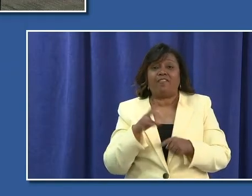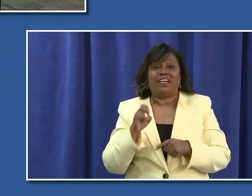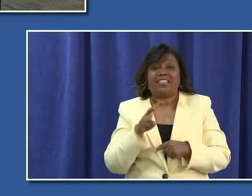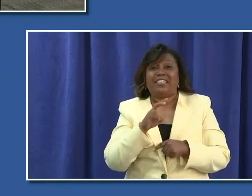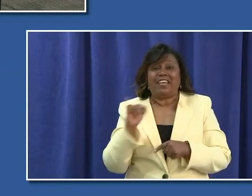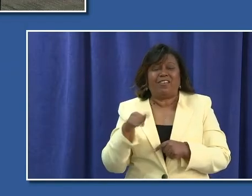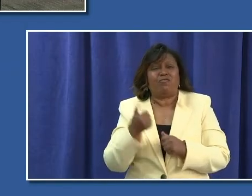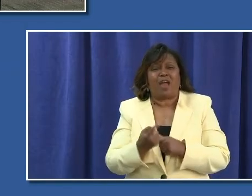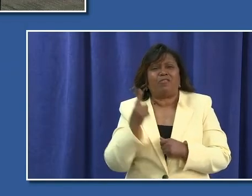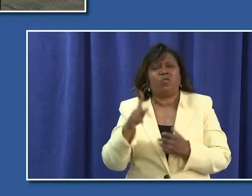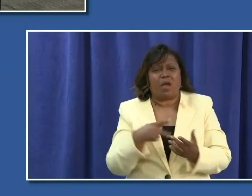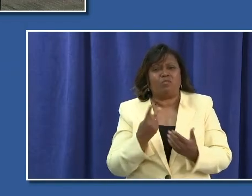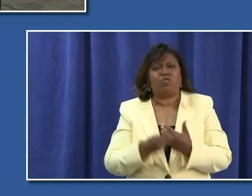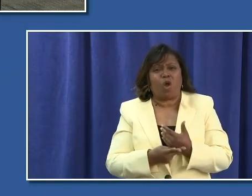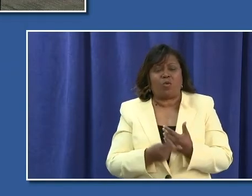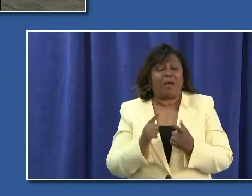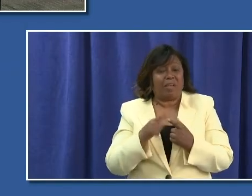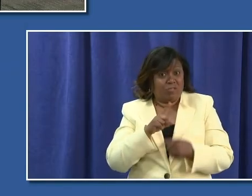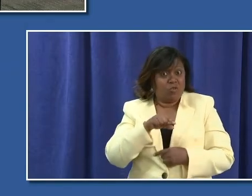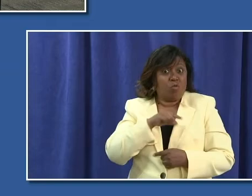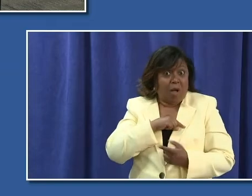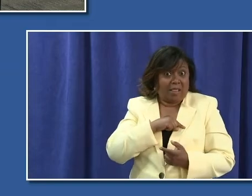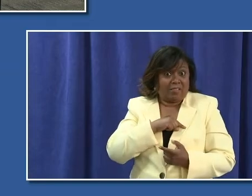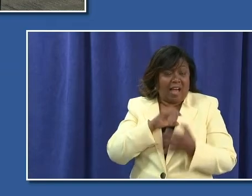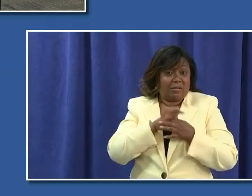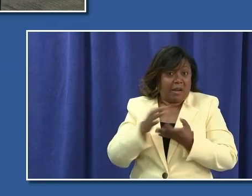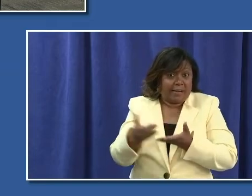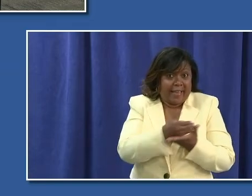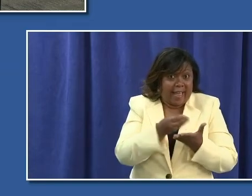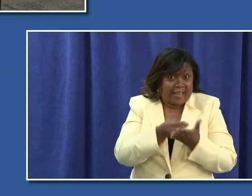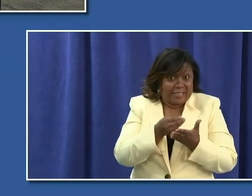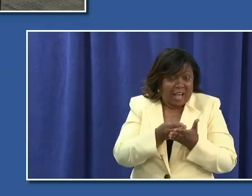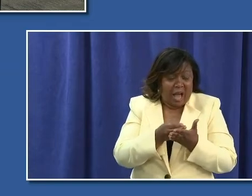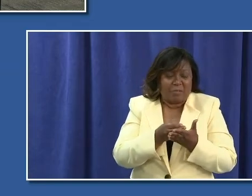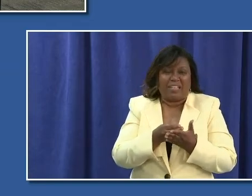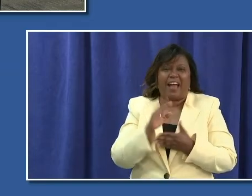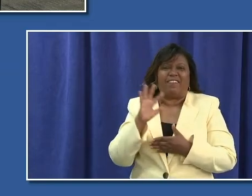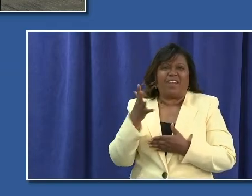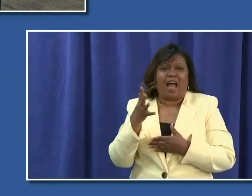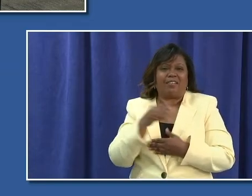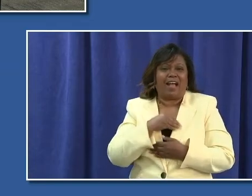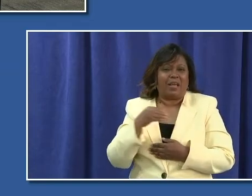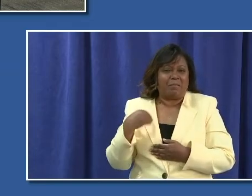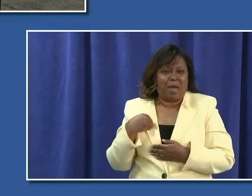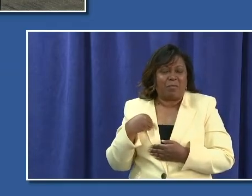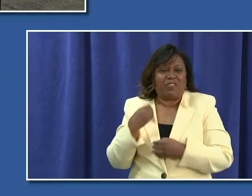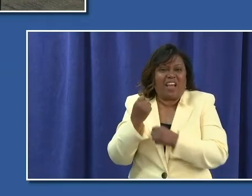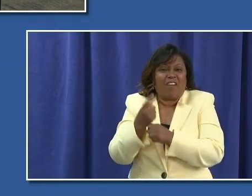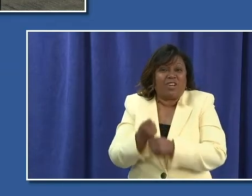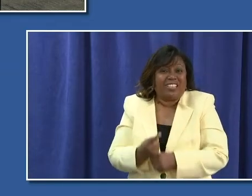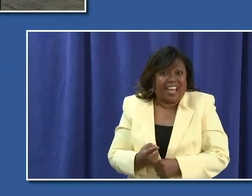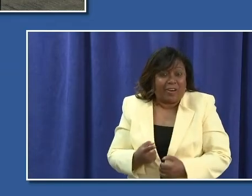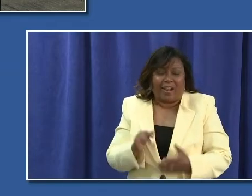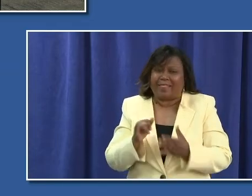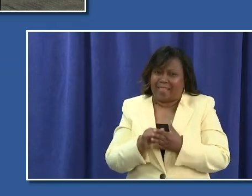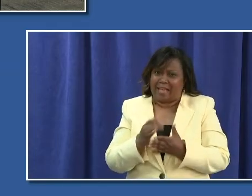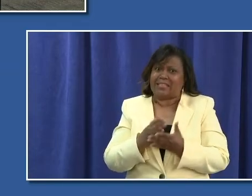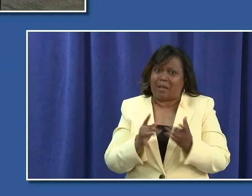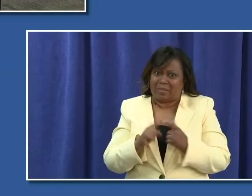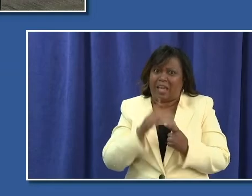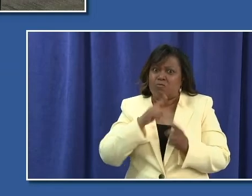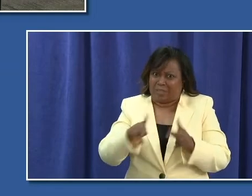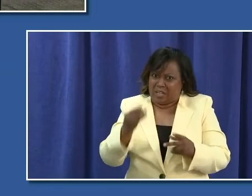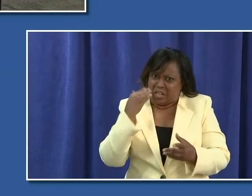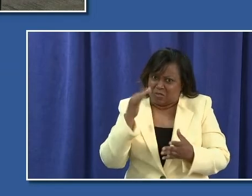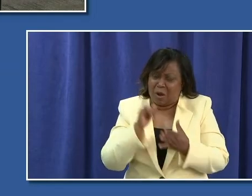for Everyone program, which if you qualify in terms of income, it's a $5 membership per year. That's something that folks need